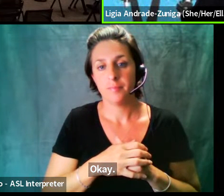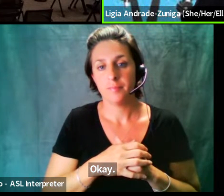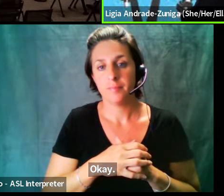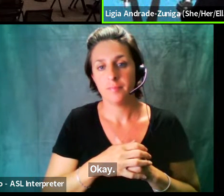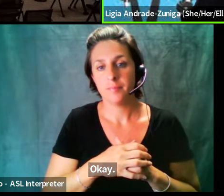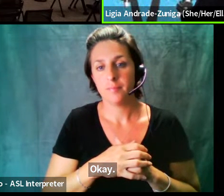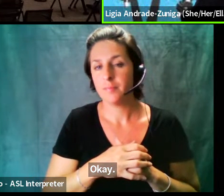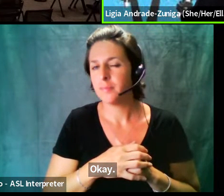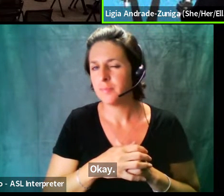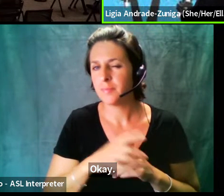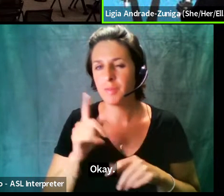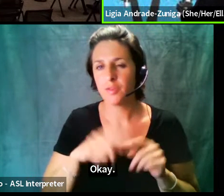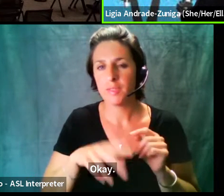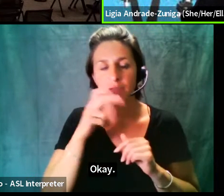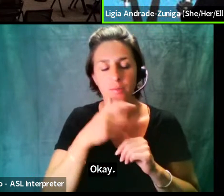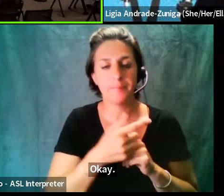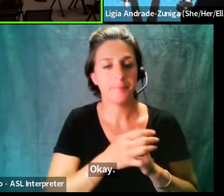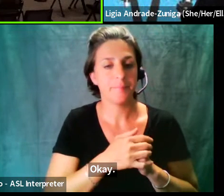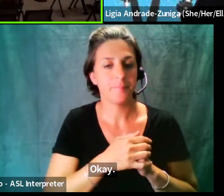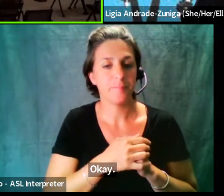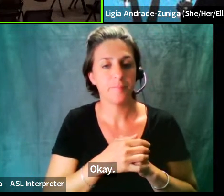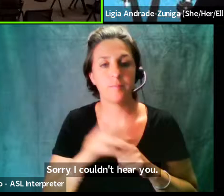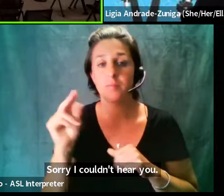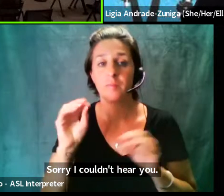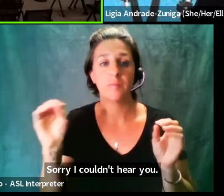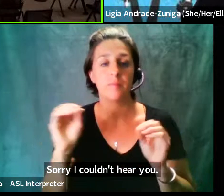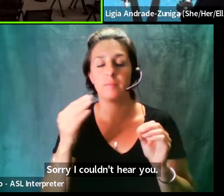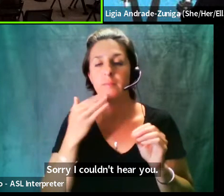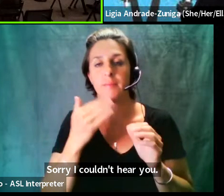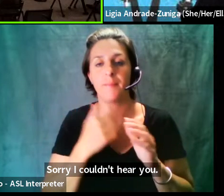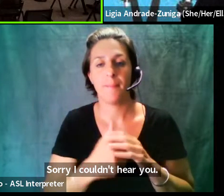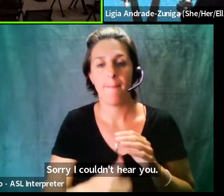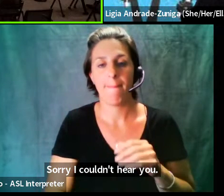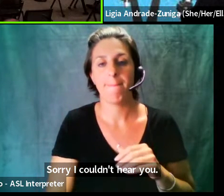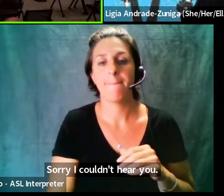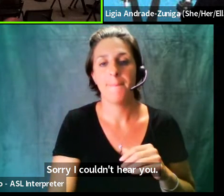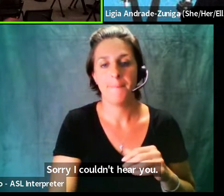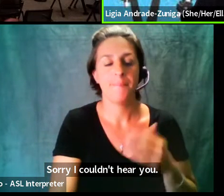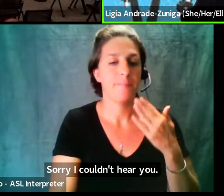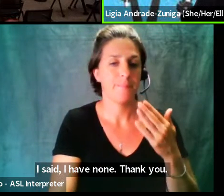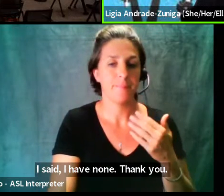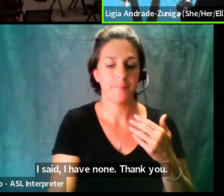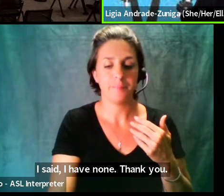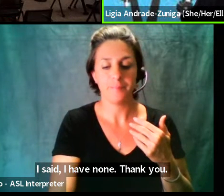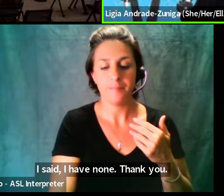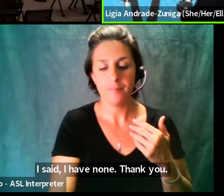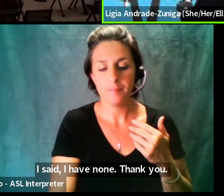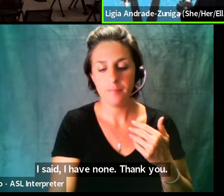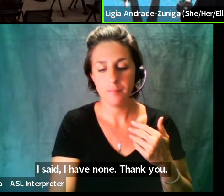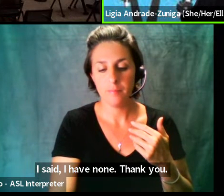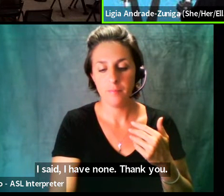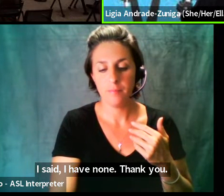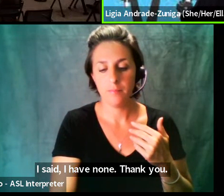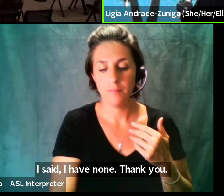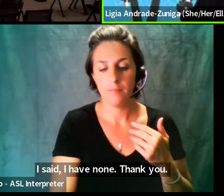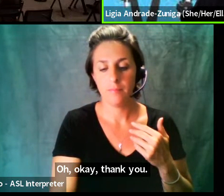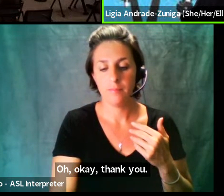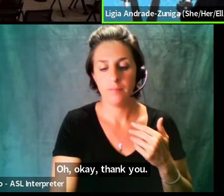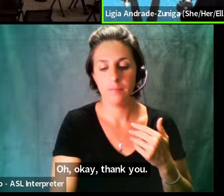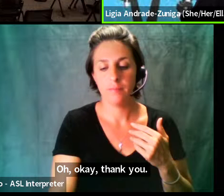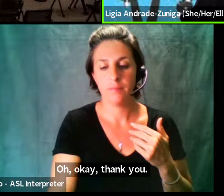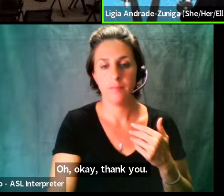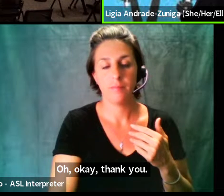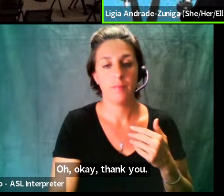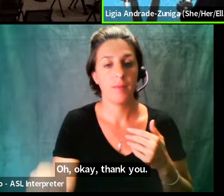sorry, I couldn't hear you. I said I have none. Thank you. Oh, okay, thank you. Anybody are